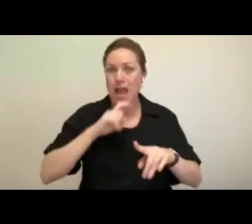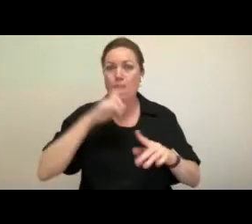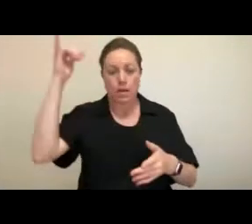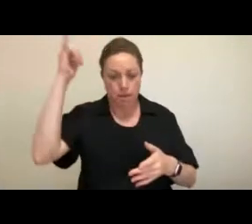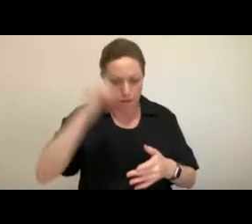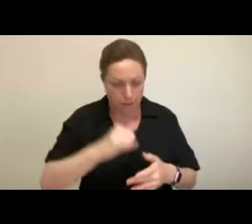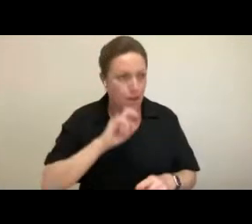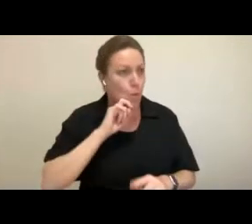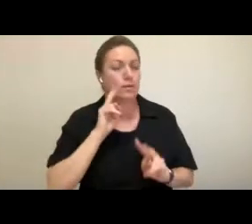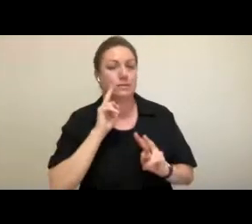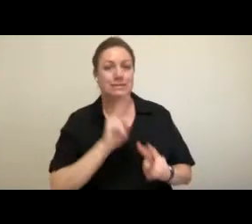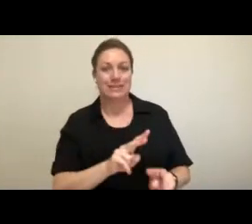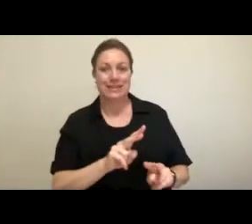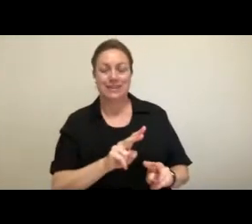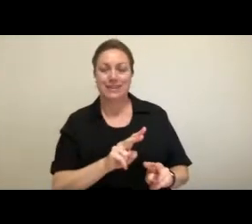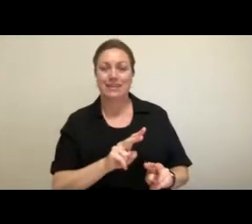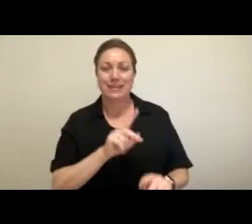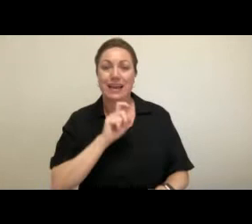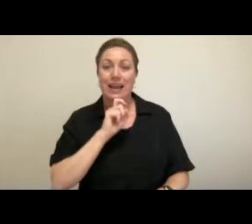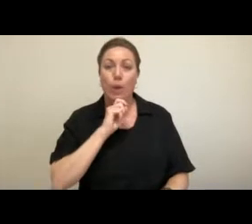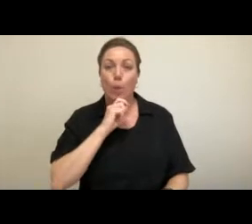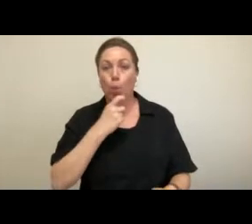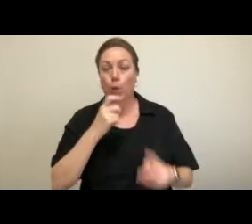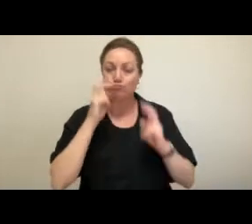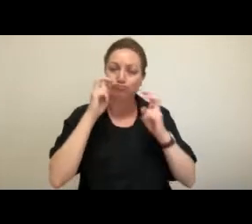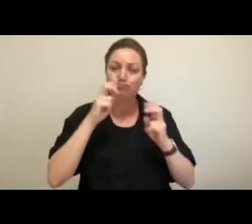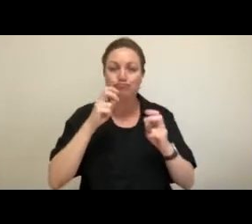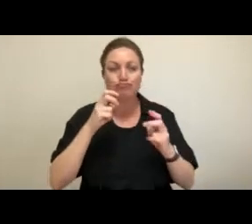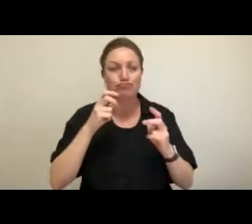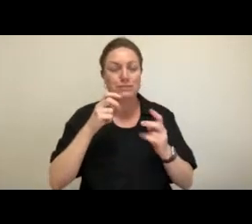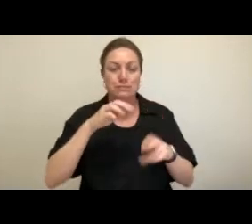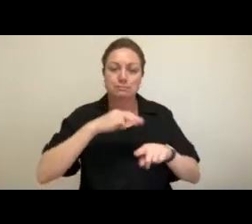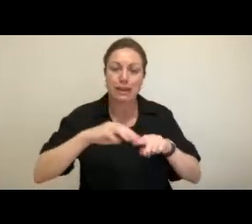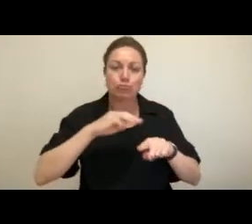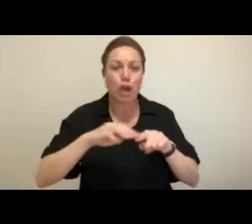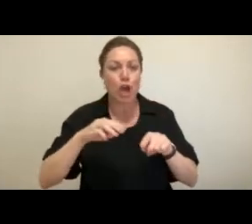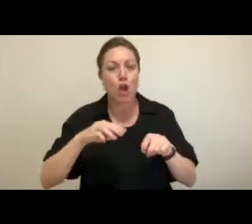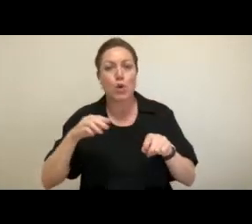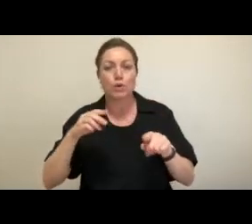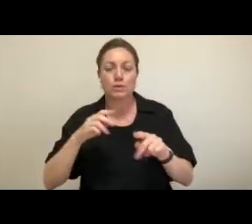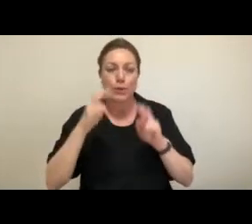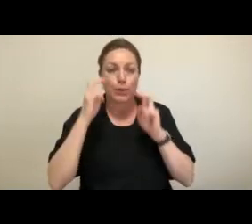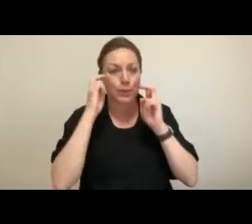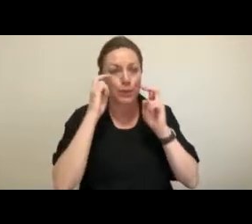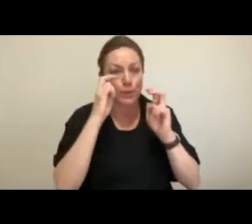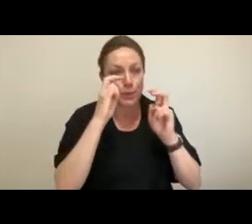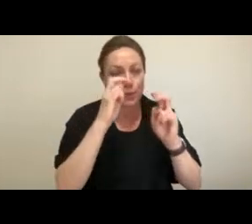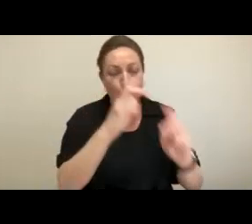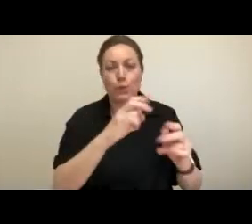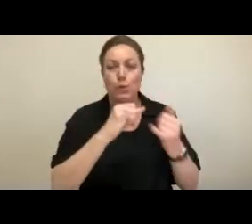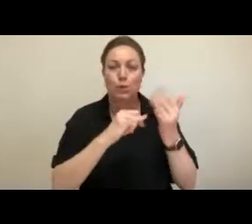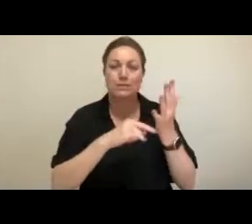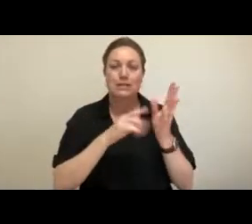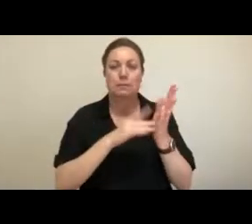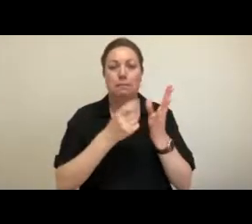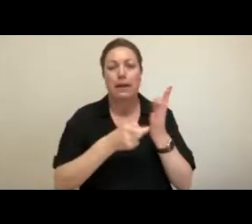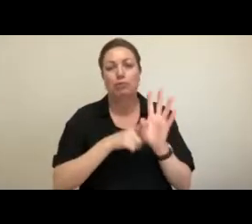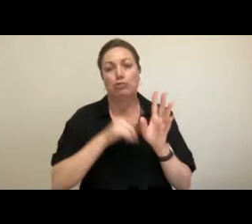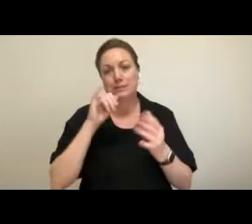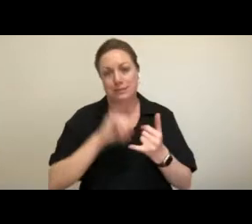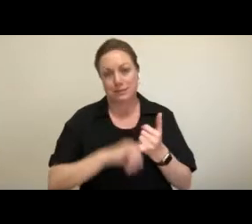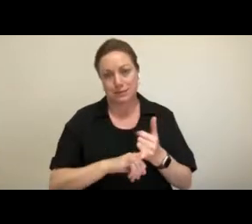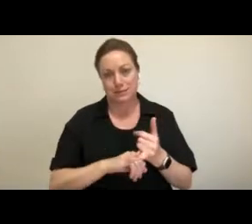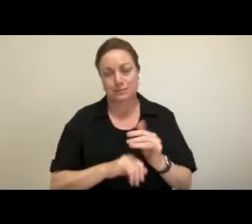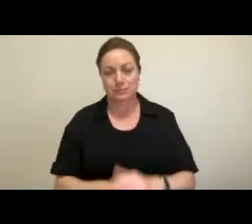along the line to St Mary's. So these public artworks will have really significant profile. Next slide,